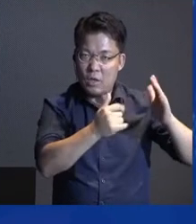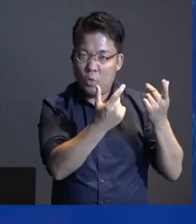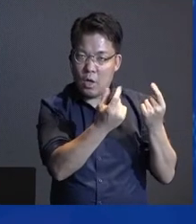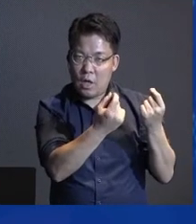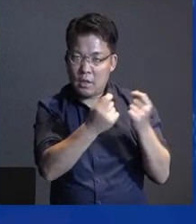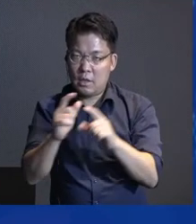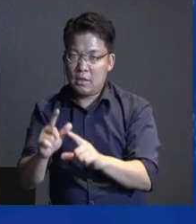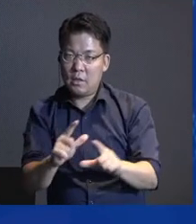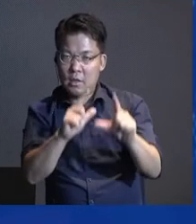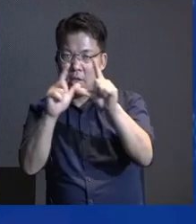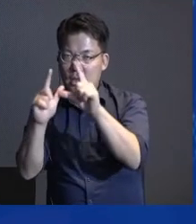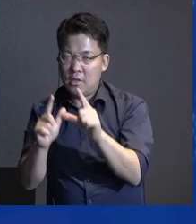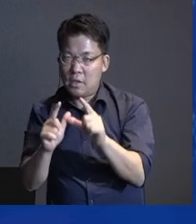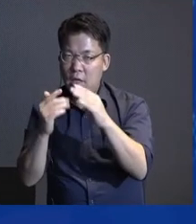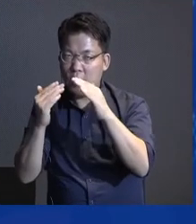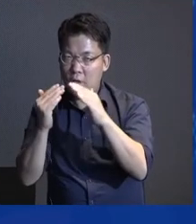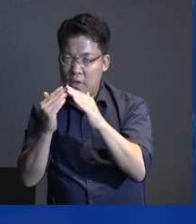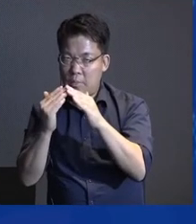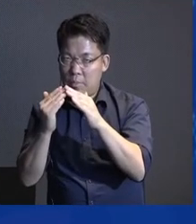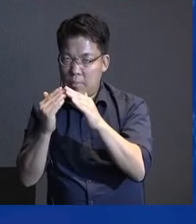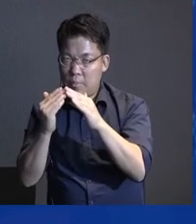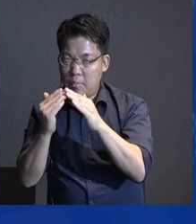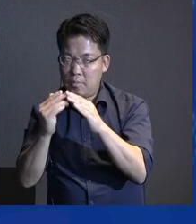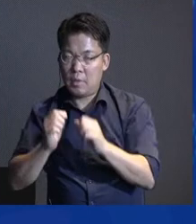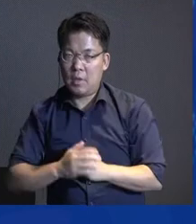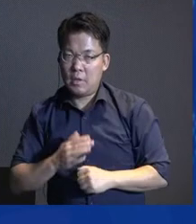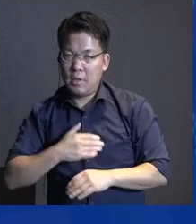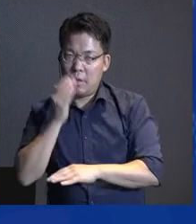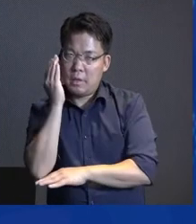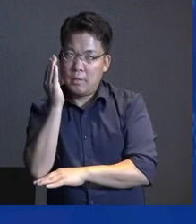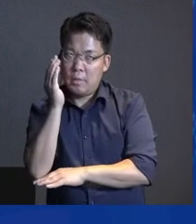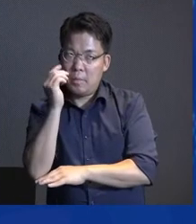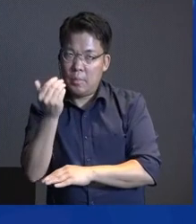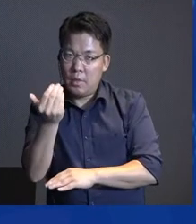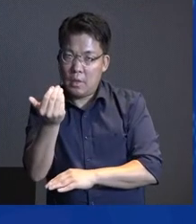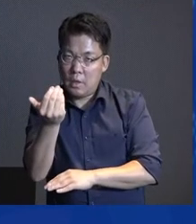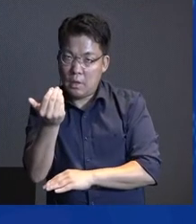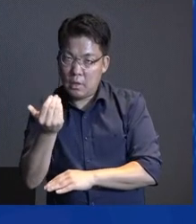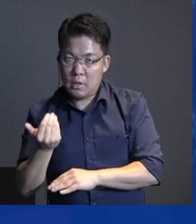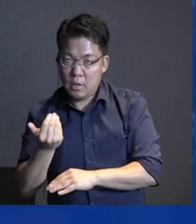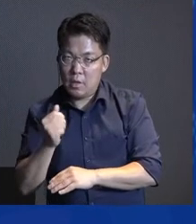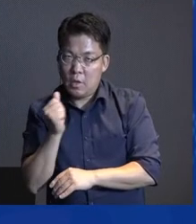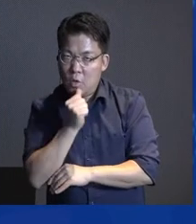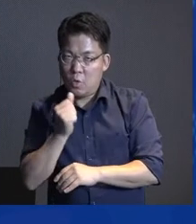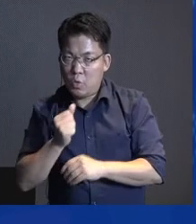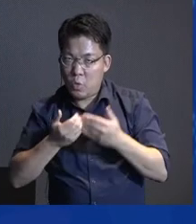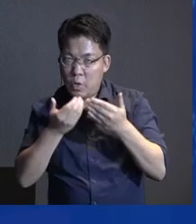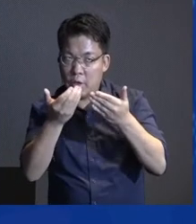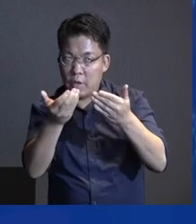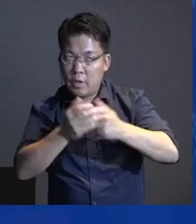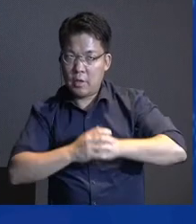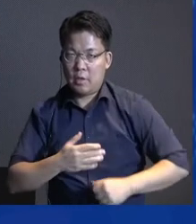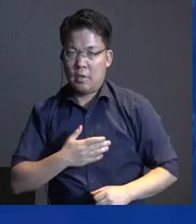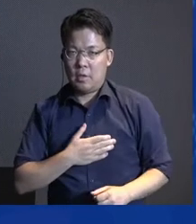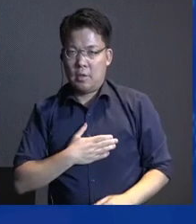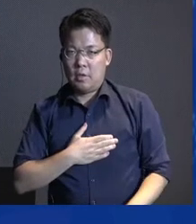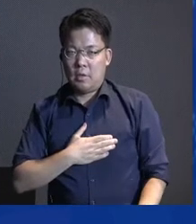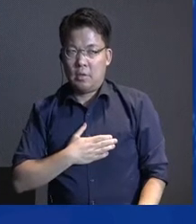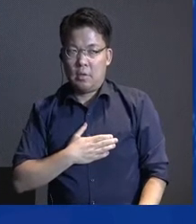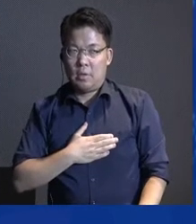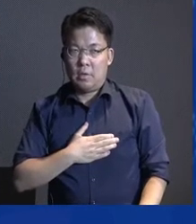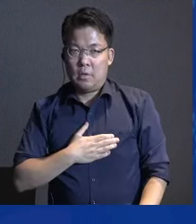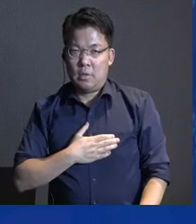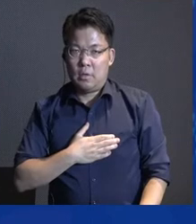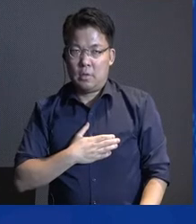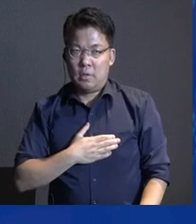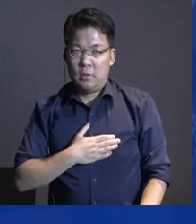Before starting our presentation, let me introduce myself. My name is Kensuke Sugahara, Chief Executive Officer of